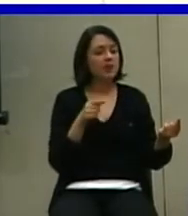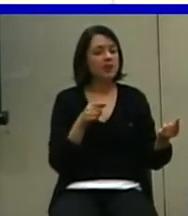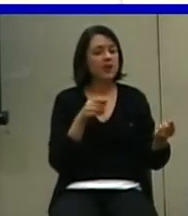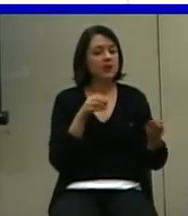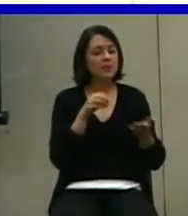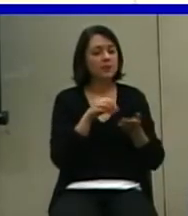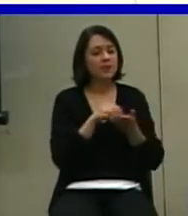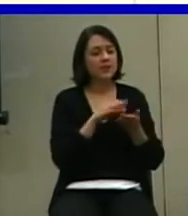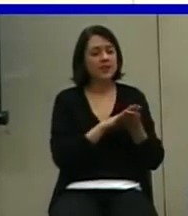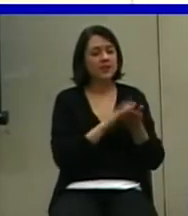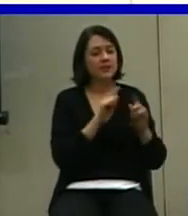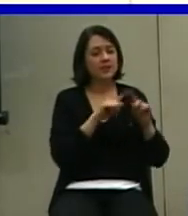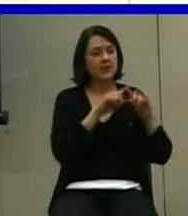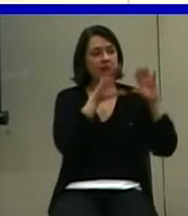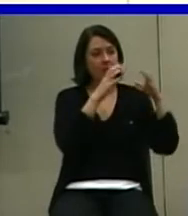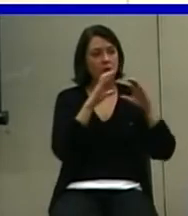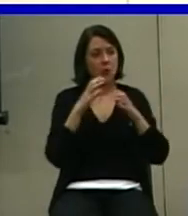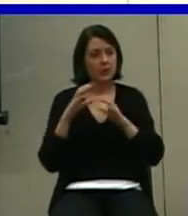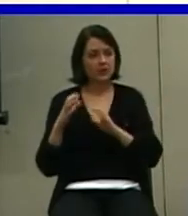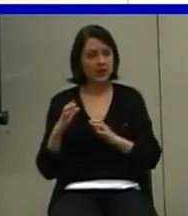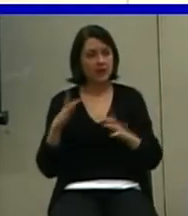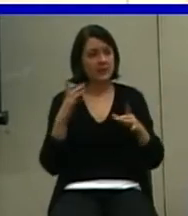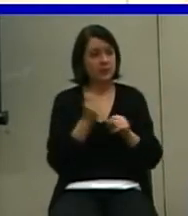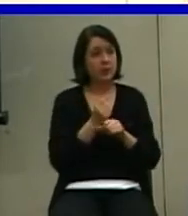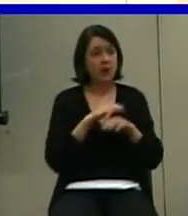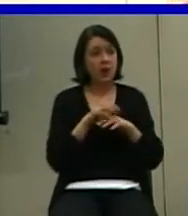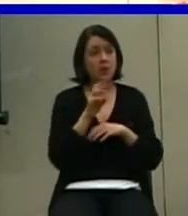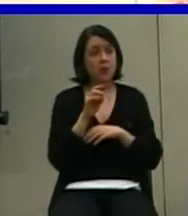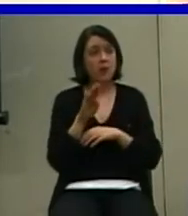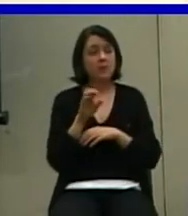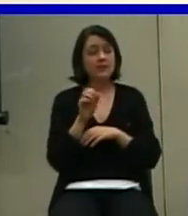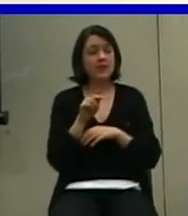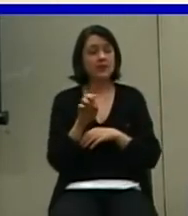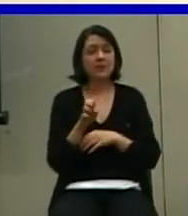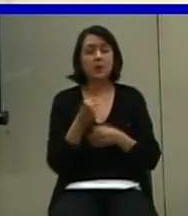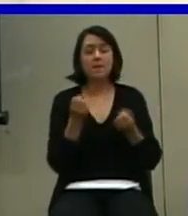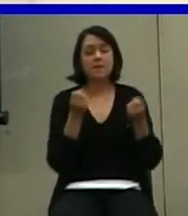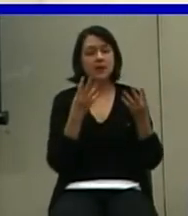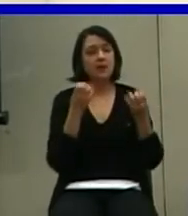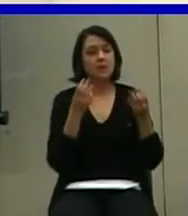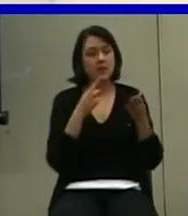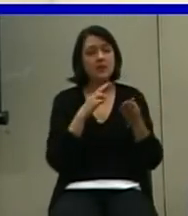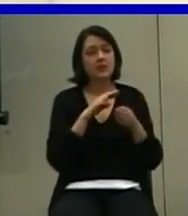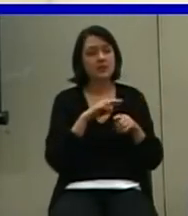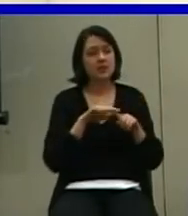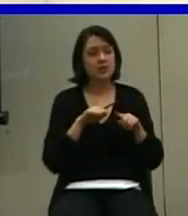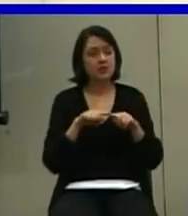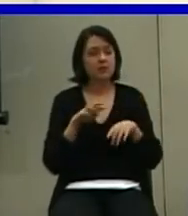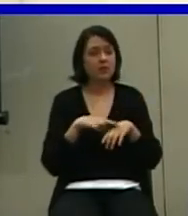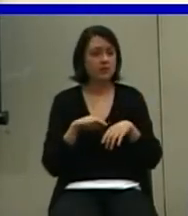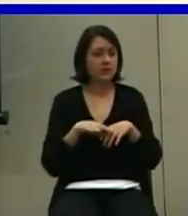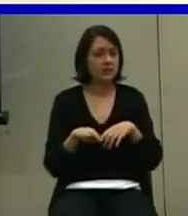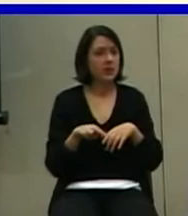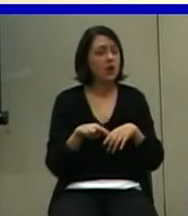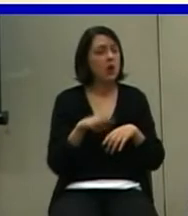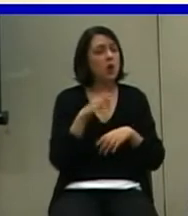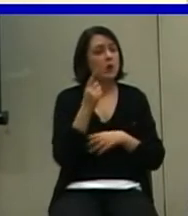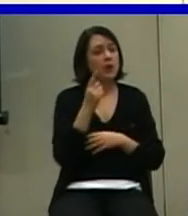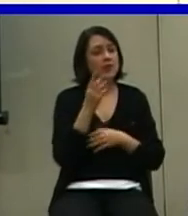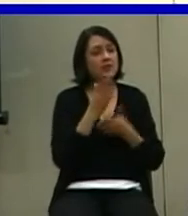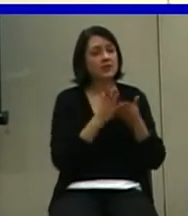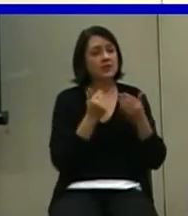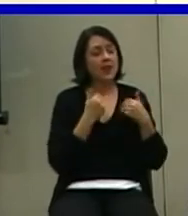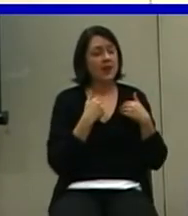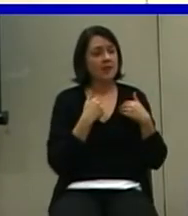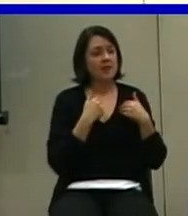in little sections and they summarize it all on that website, and there are literally thousands of references. And one of the sections they